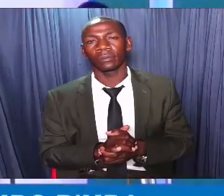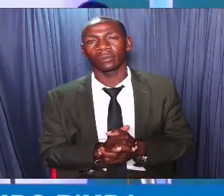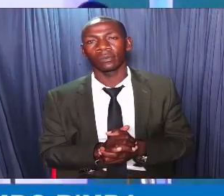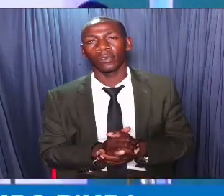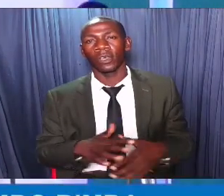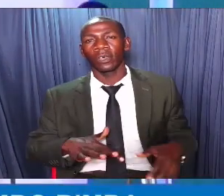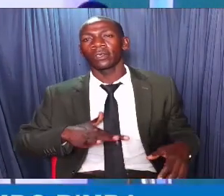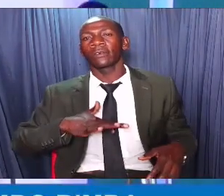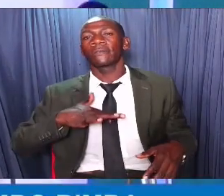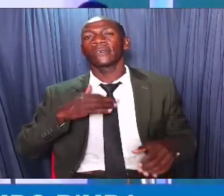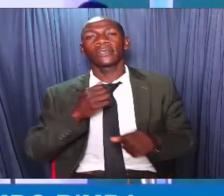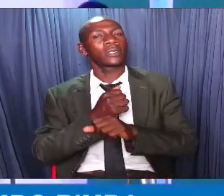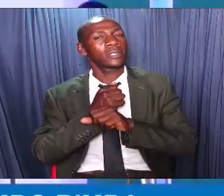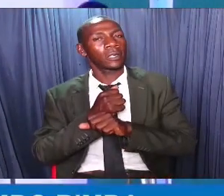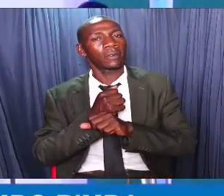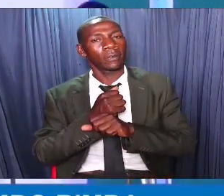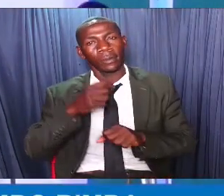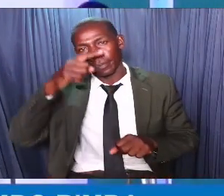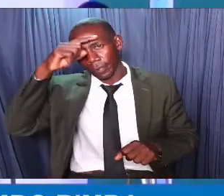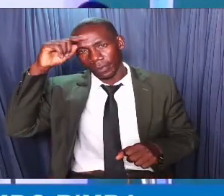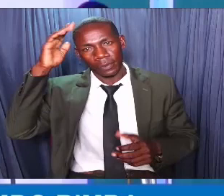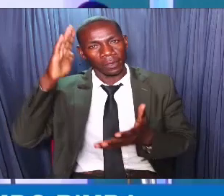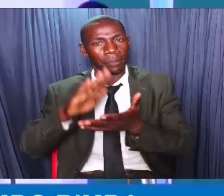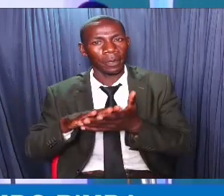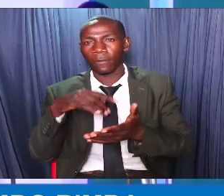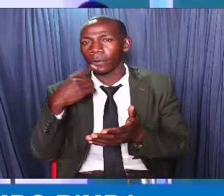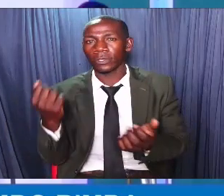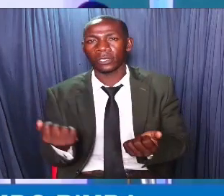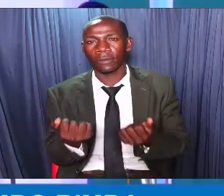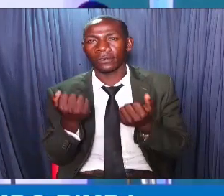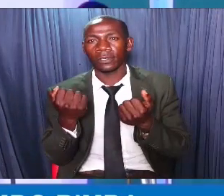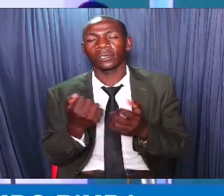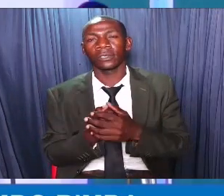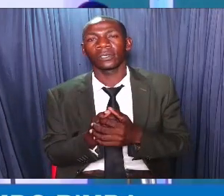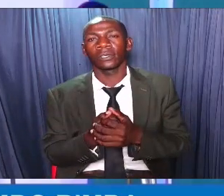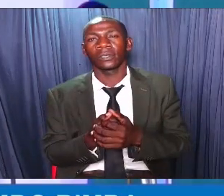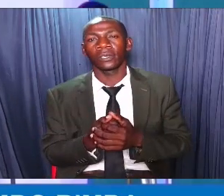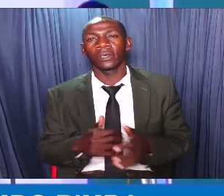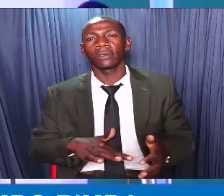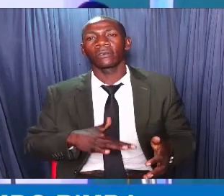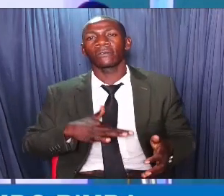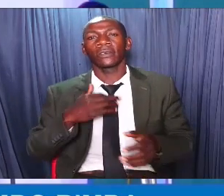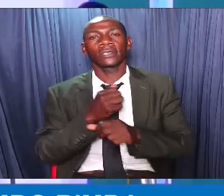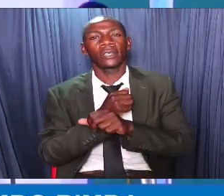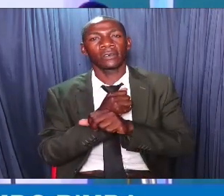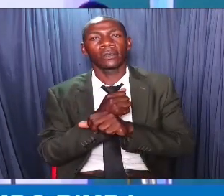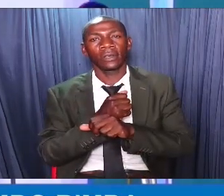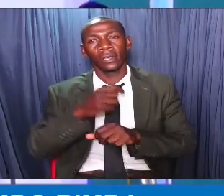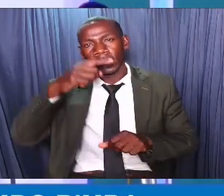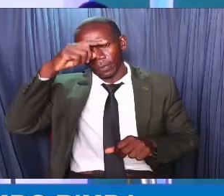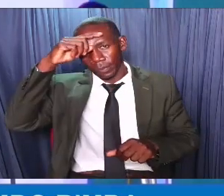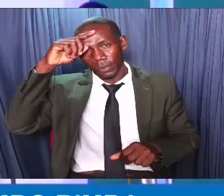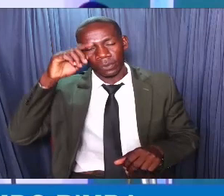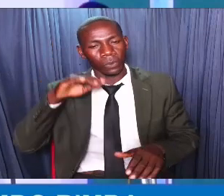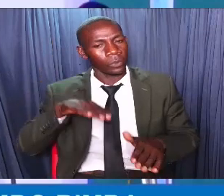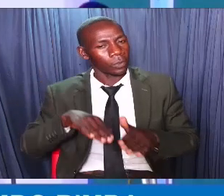Ujisikie uko salama. Feel yourself. Maana umemwamini yeye aokoaye. Because you believe in him who saves. Ujisikie uko salama. Feel yourself. Maana watembea katika